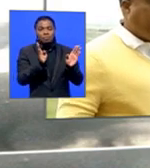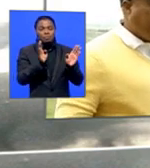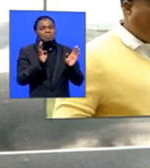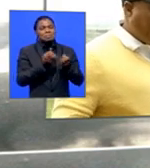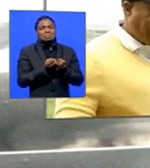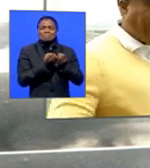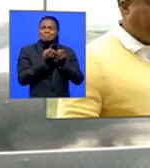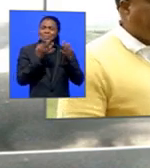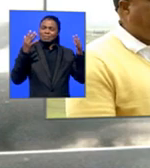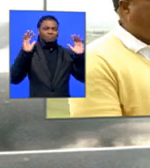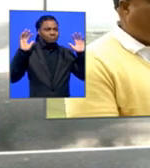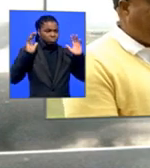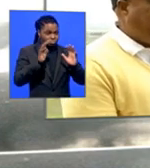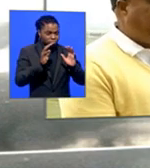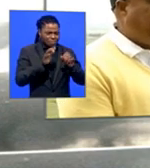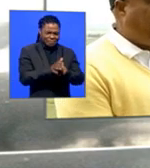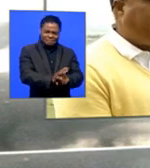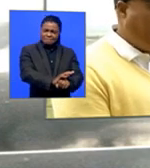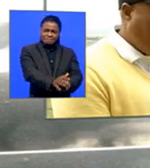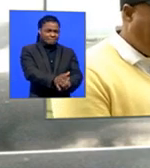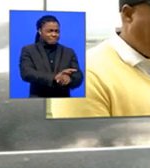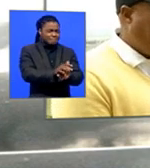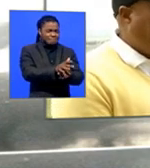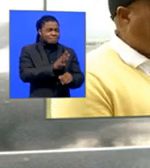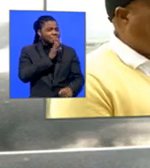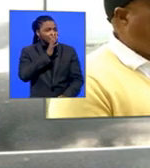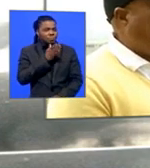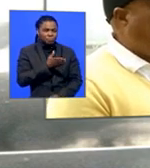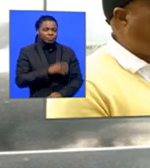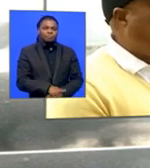bebephume ngomzi ugcwele indlu iphuphuma,